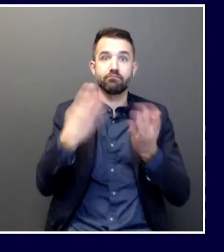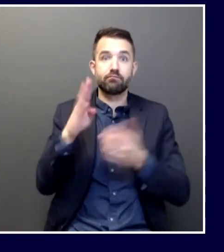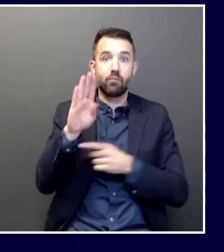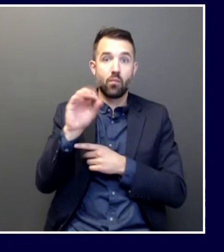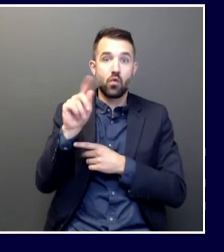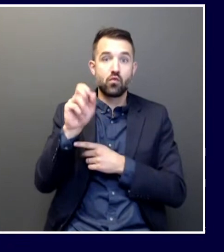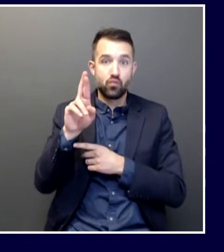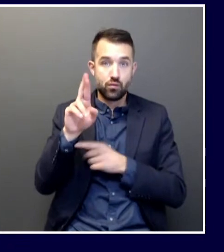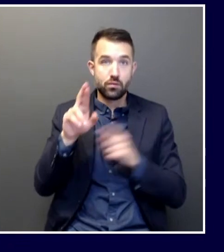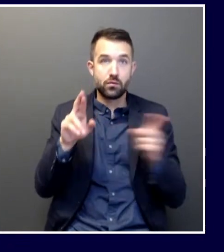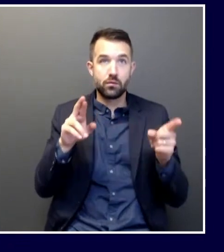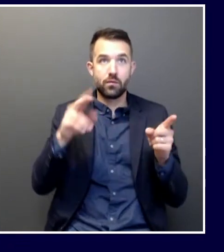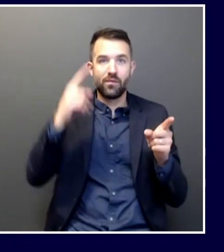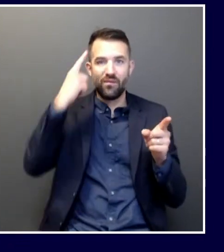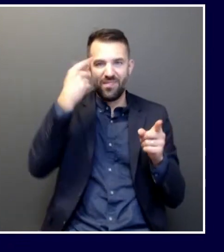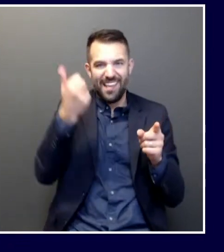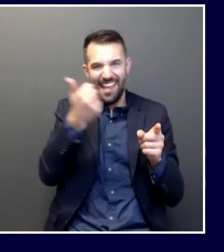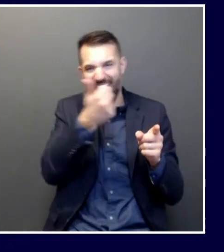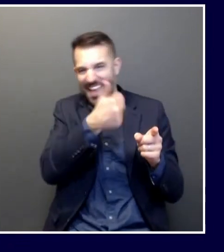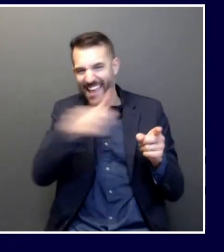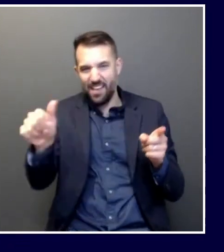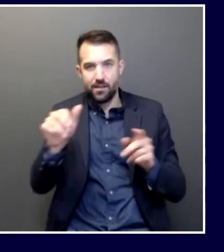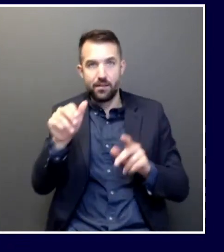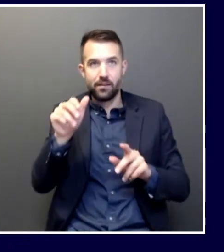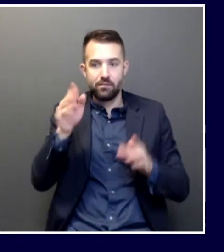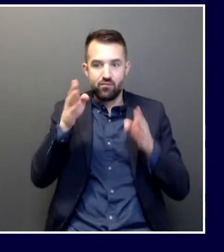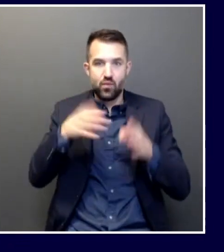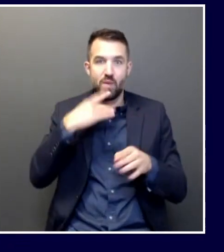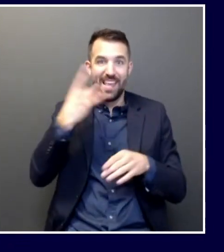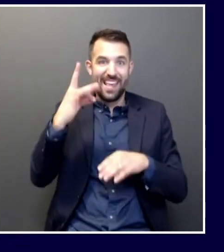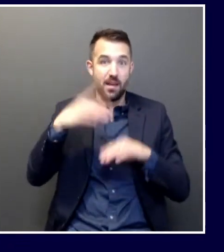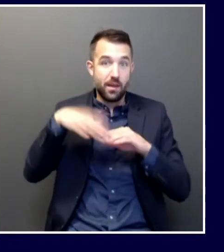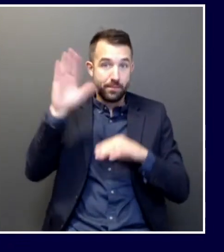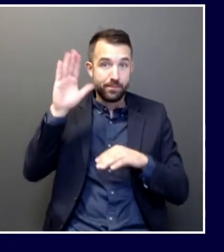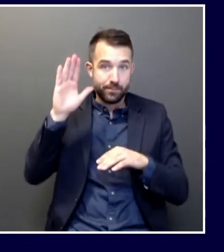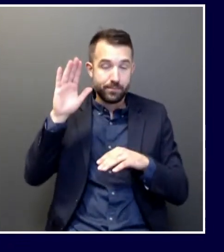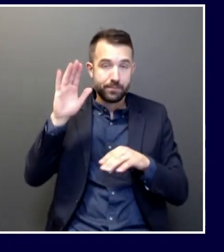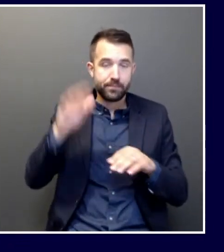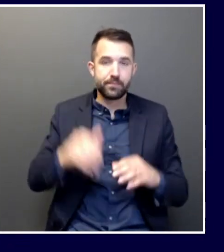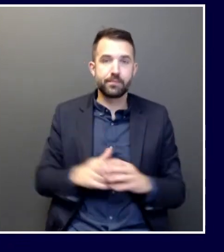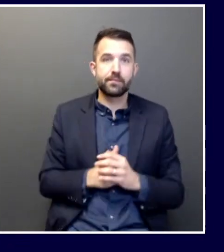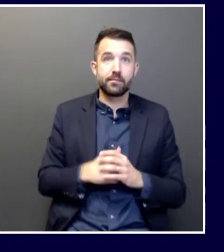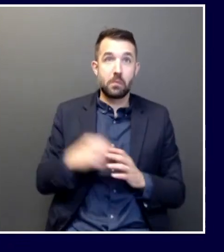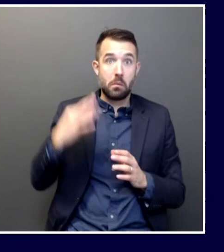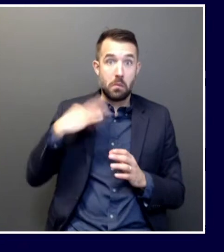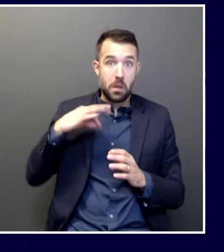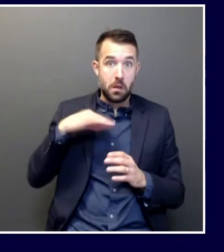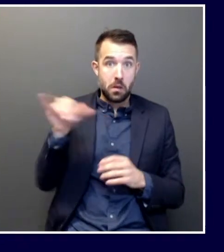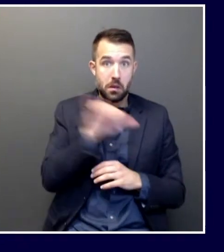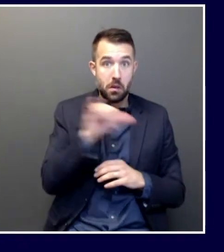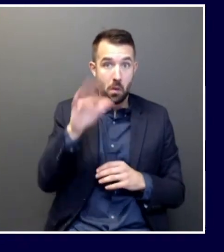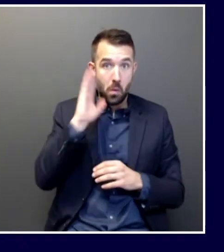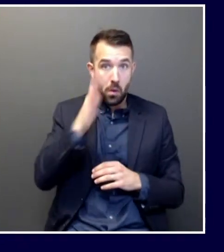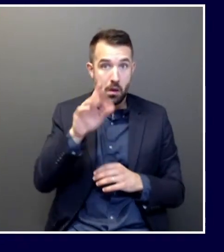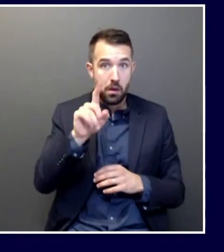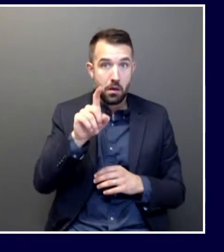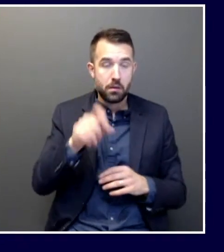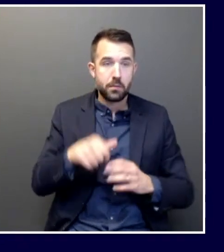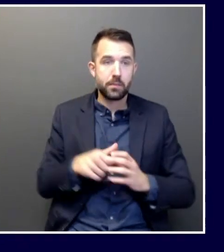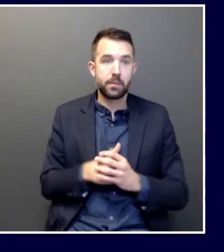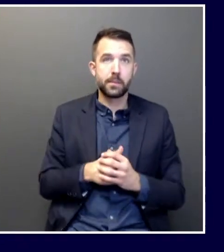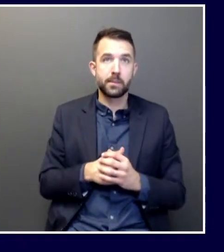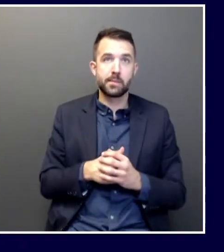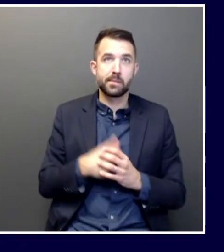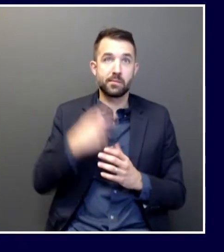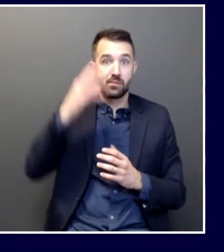say, would Maine consider something like that? Because although people that in younger age groups tend to have much lower rates